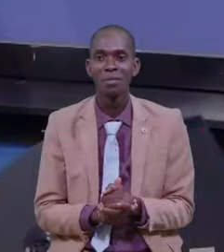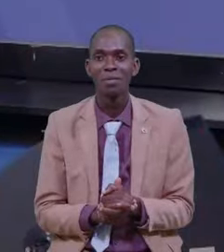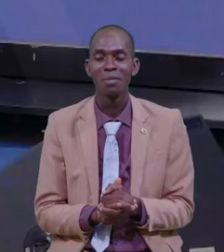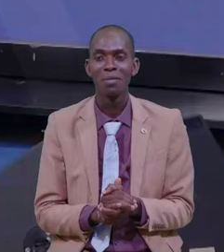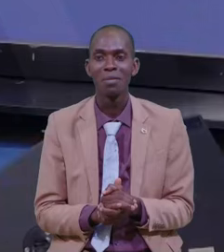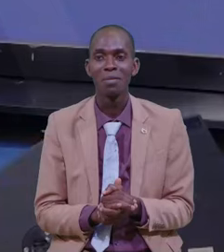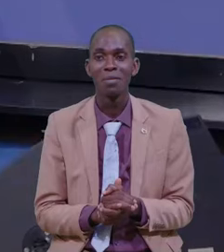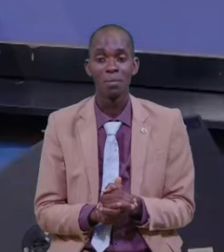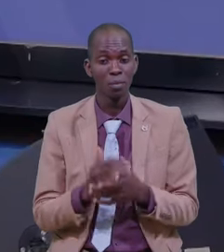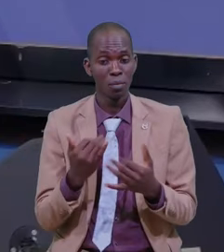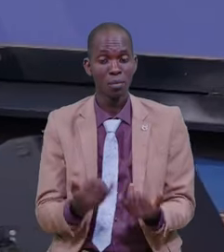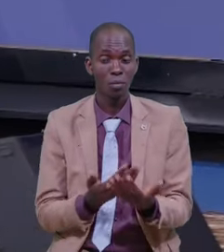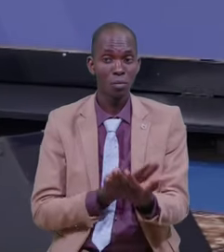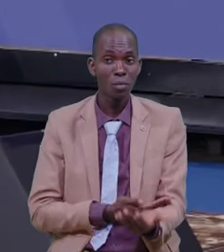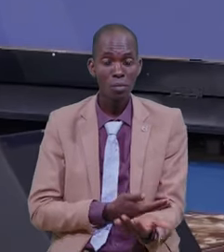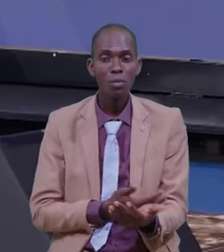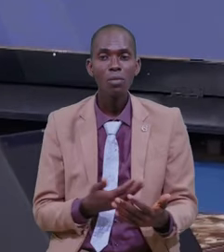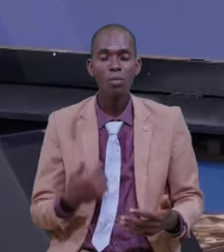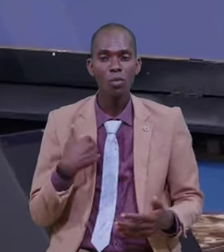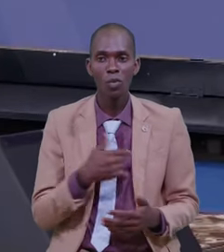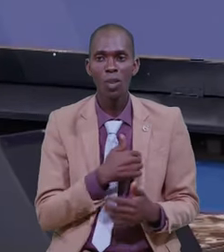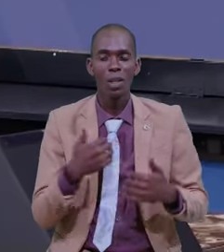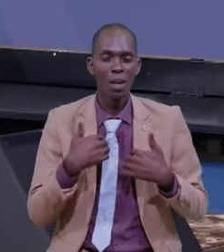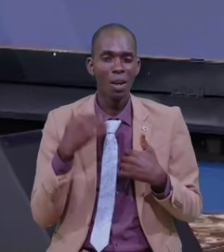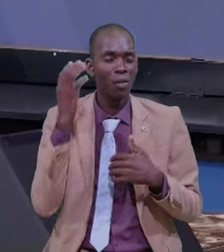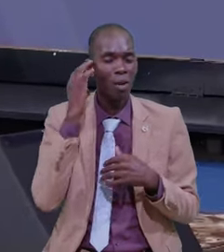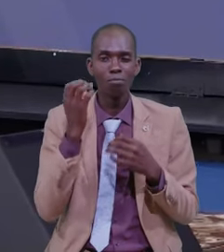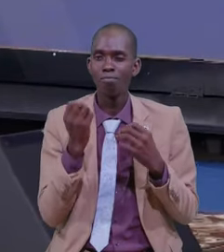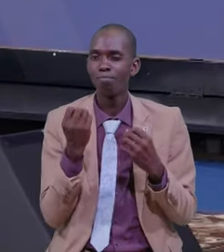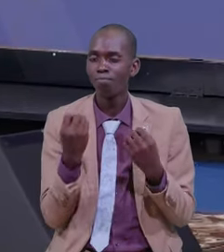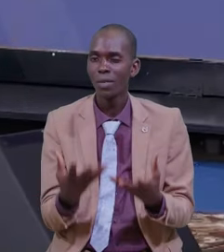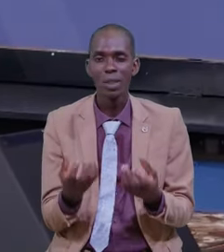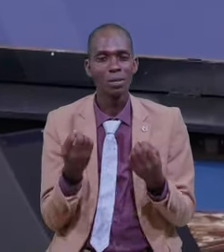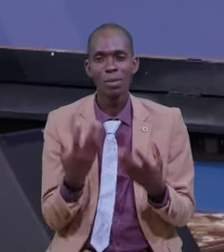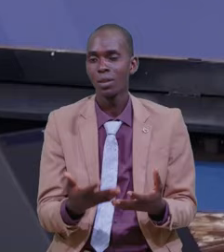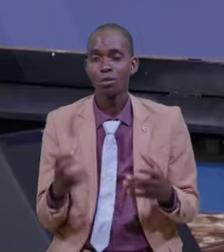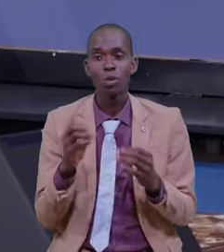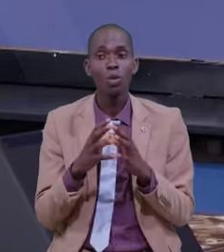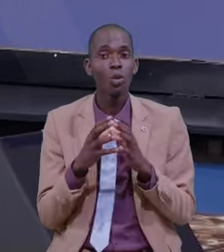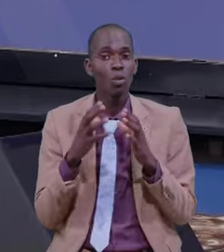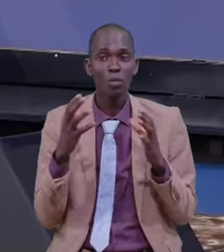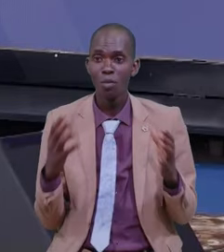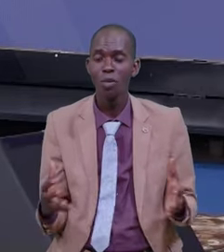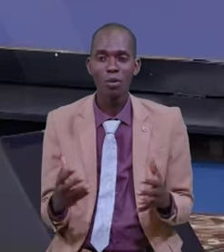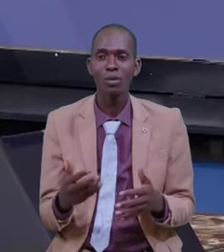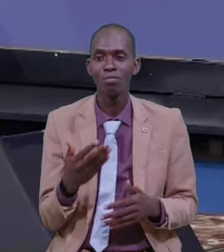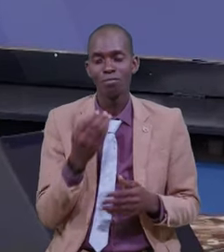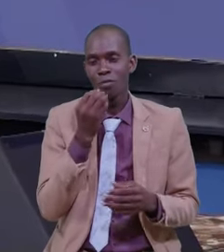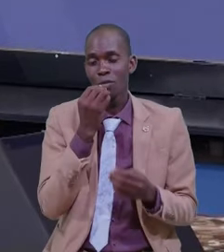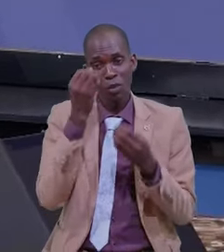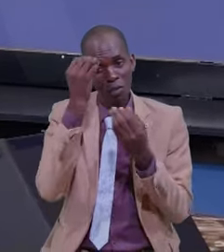This morning, already we've heard so much good material